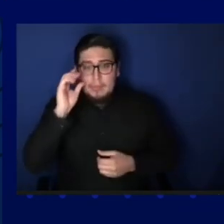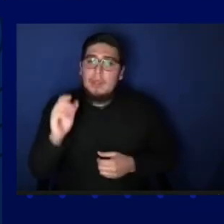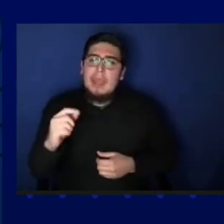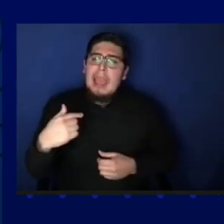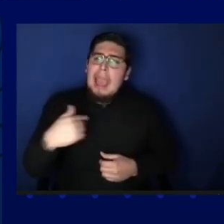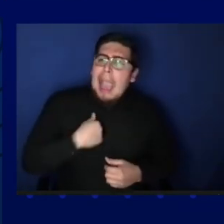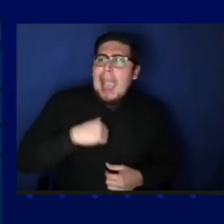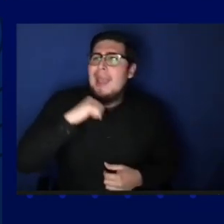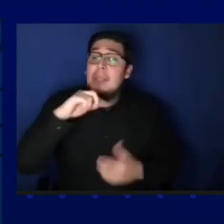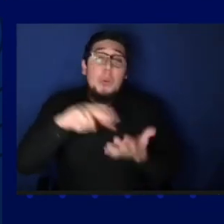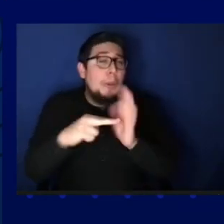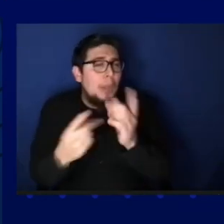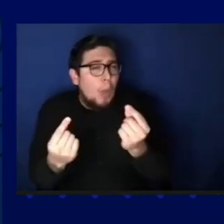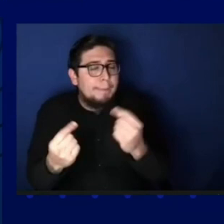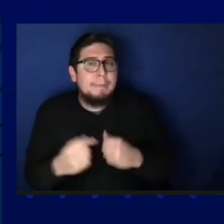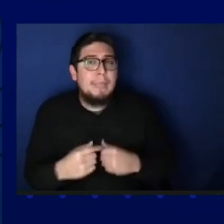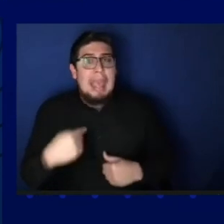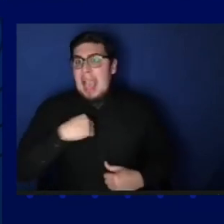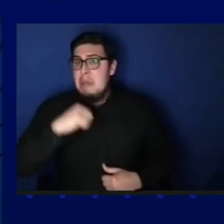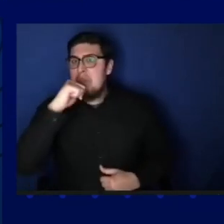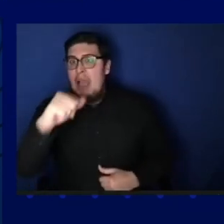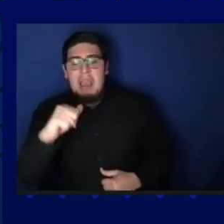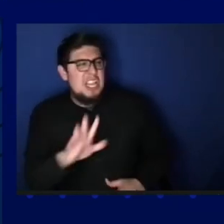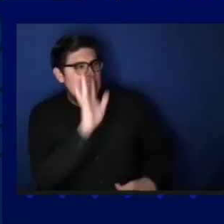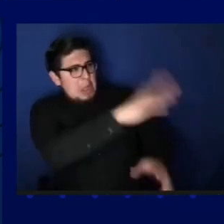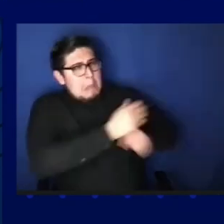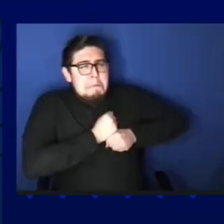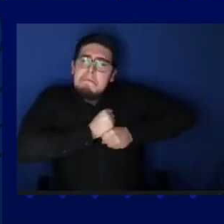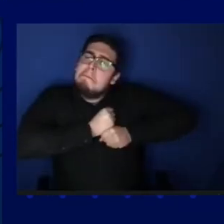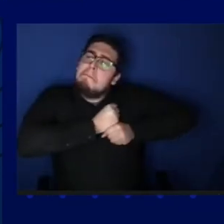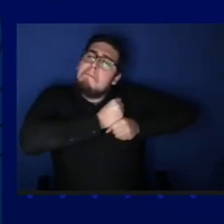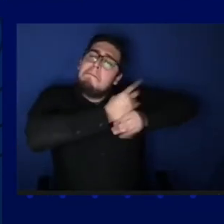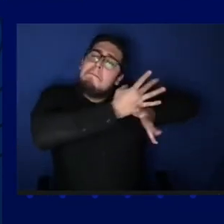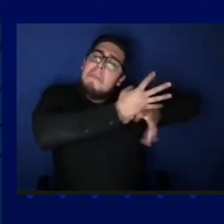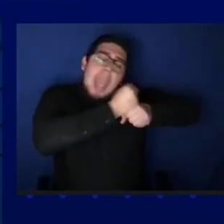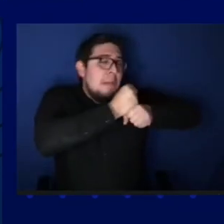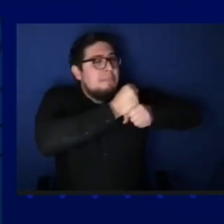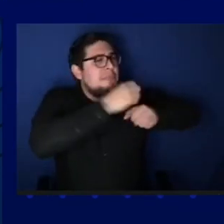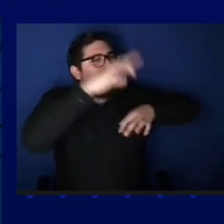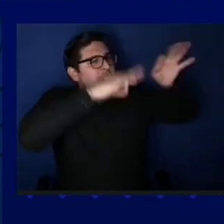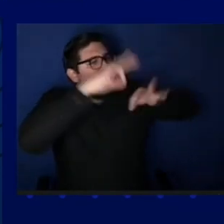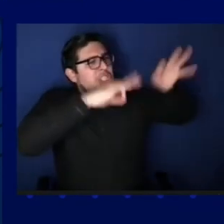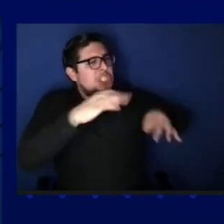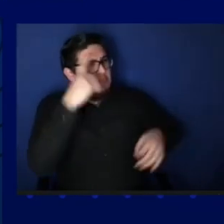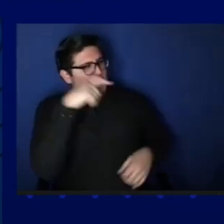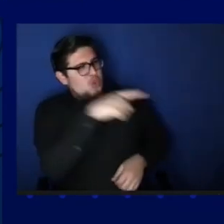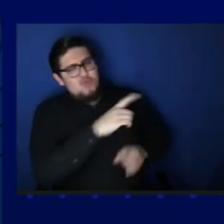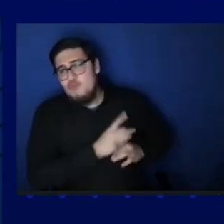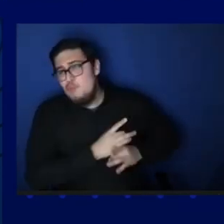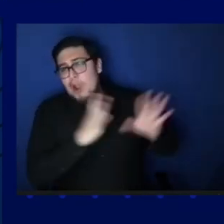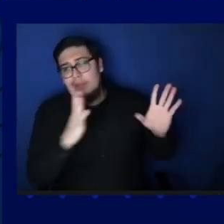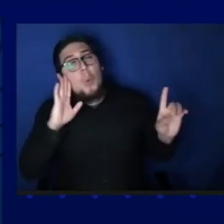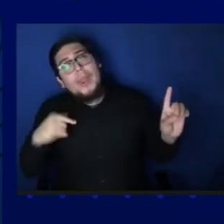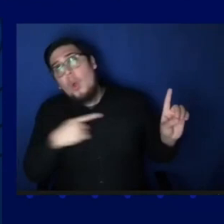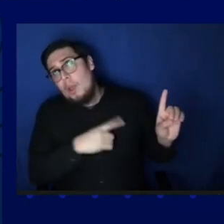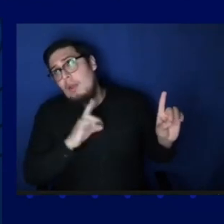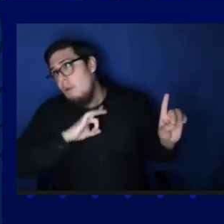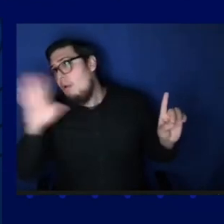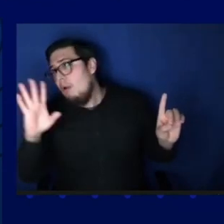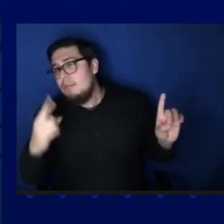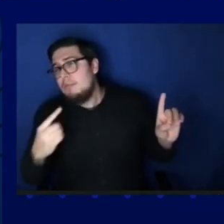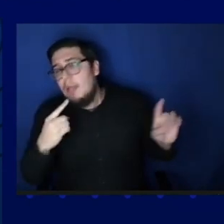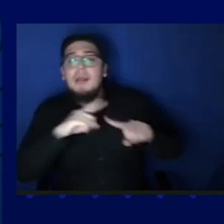like blazing hot and hostile because Ted Cruz is the worst, as we know. I am gracious with the staffer, right?